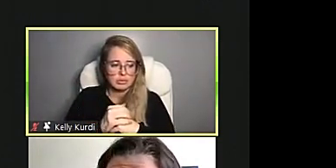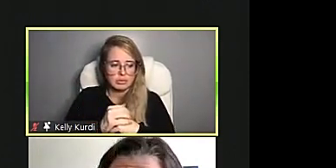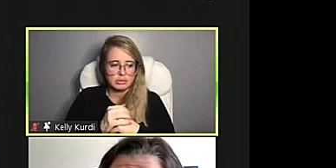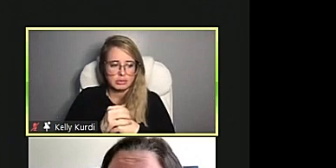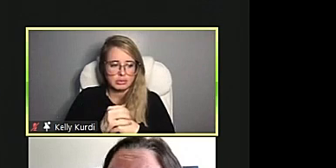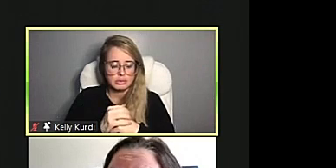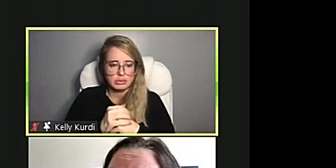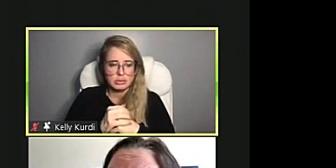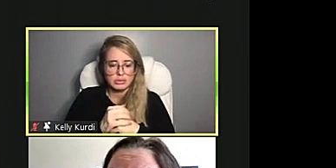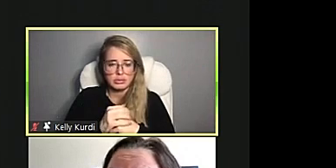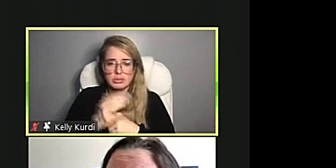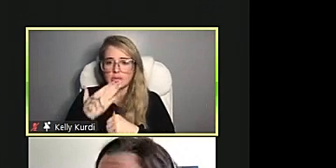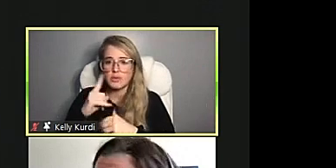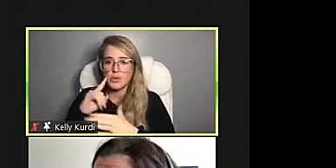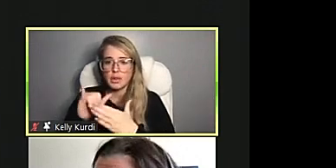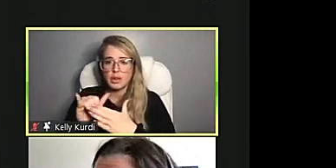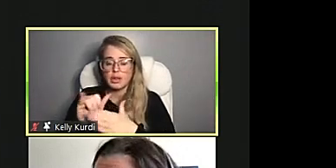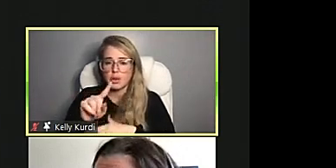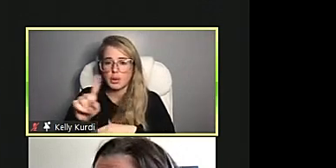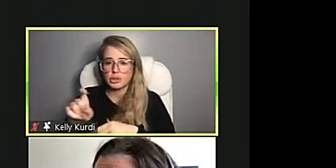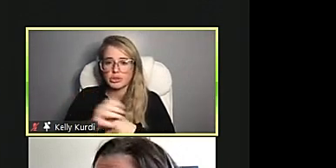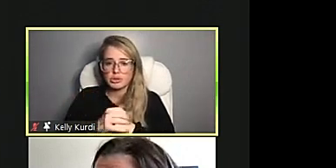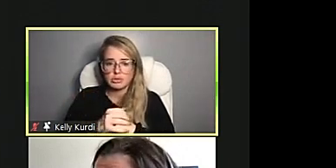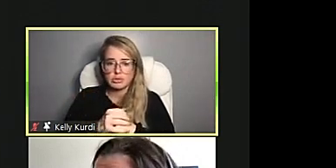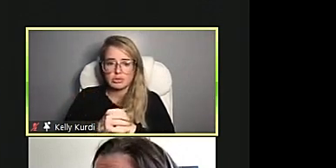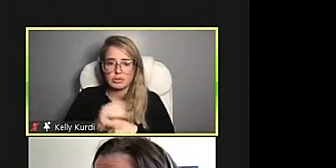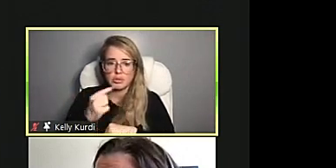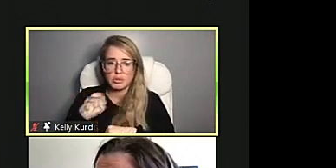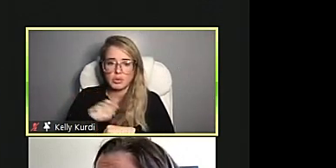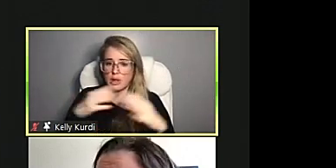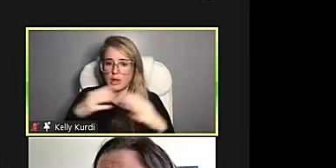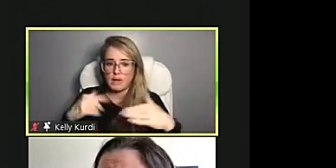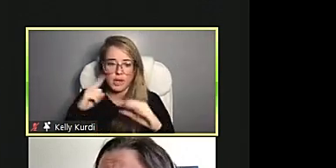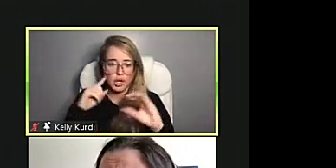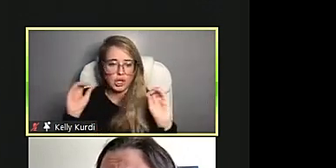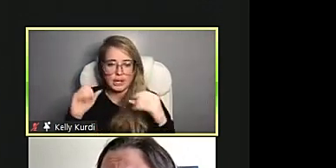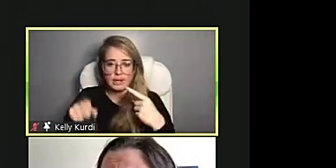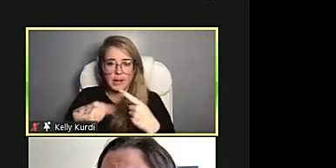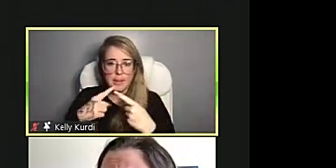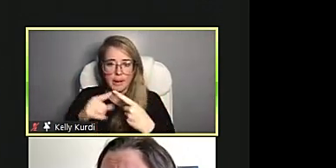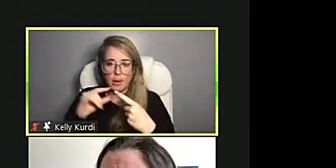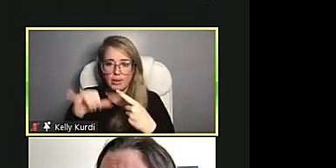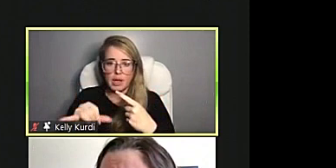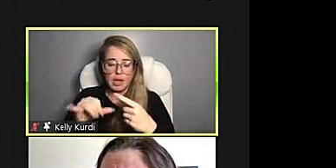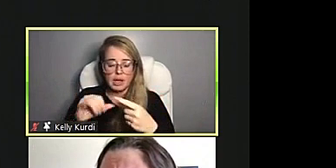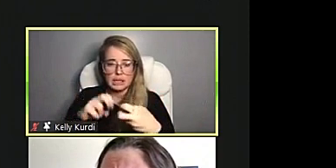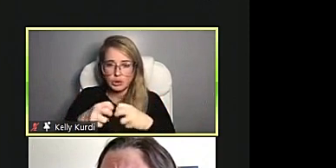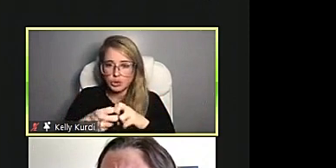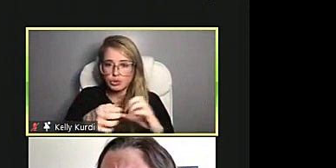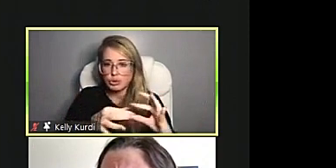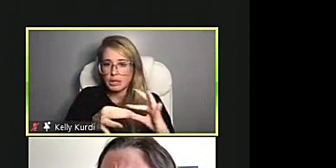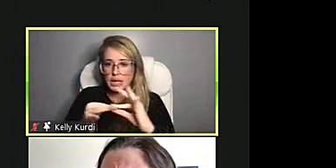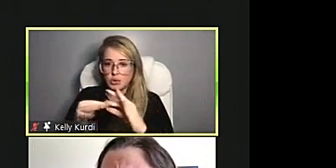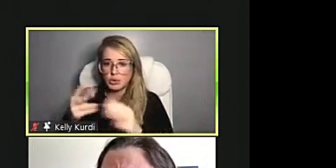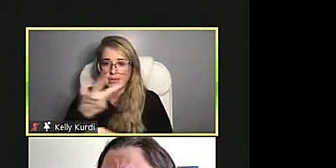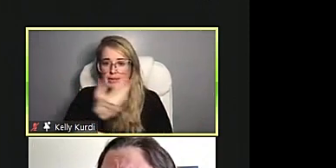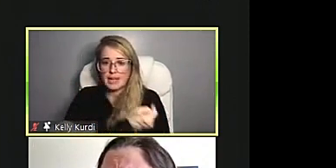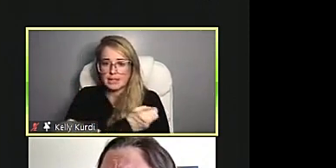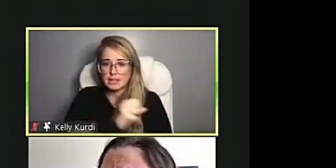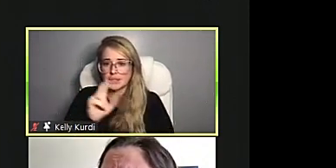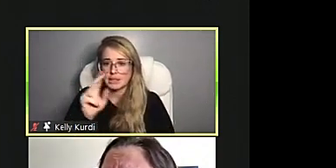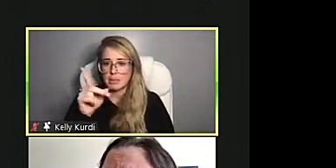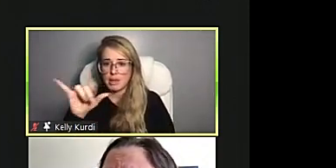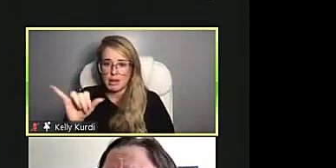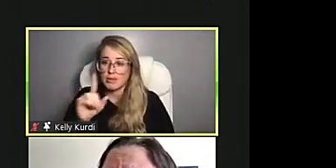Thanks for that question. So we have actually not heard around any sort of issues around vaccine supply. So we, across